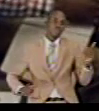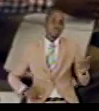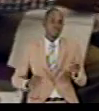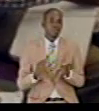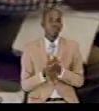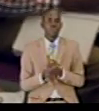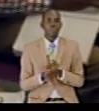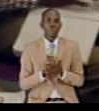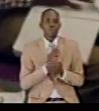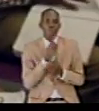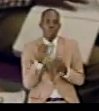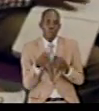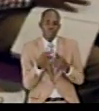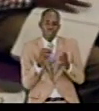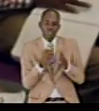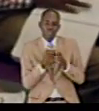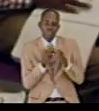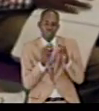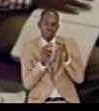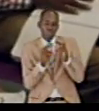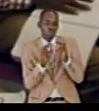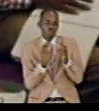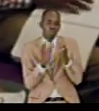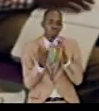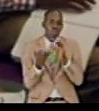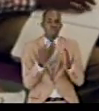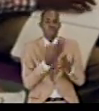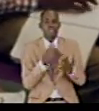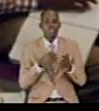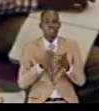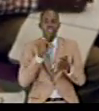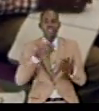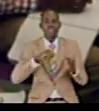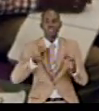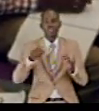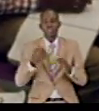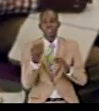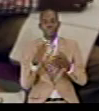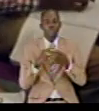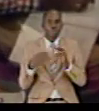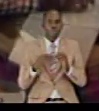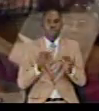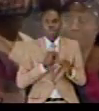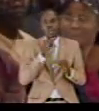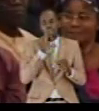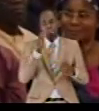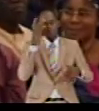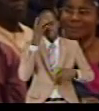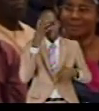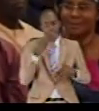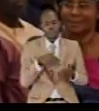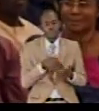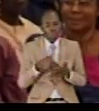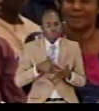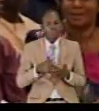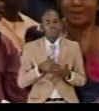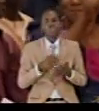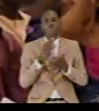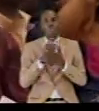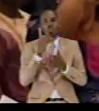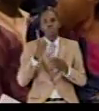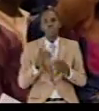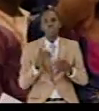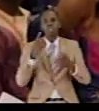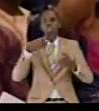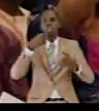While it appears your body is still telling another story, I am sick, I am weak, I don't know, I'm feeling, somebody shout praise the